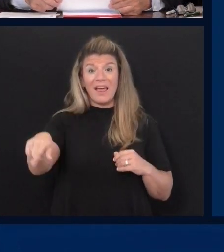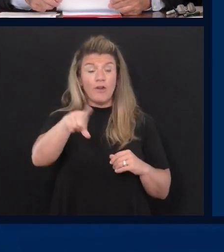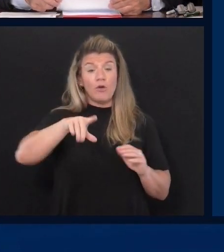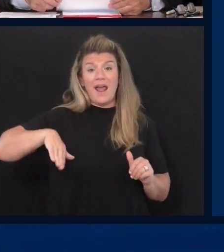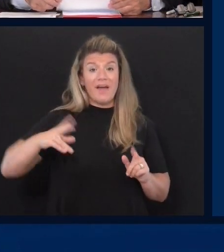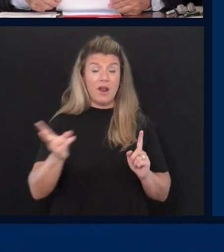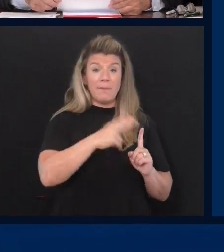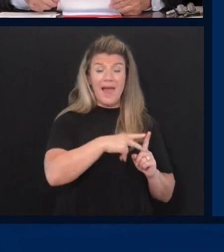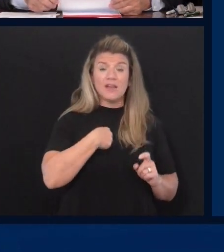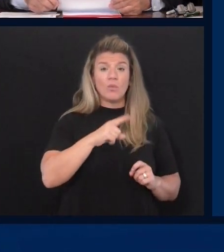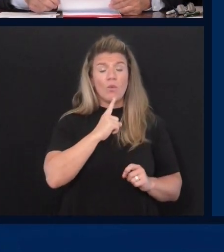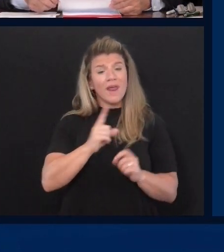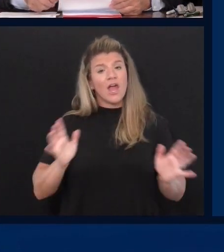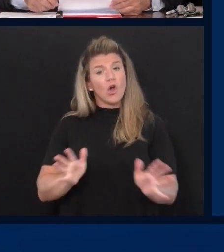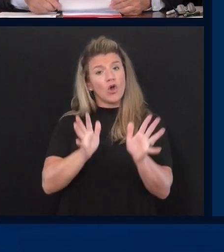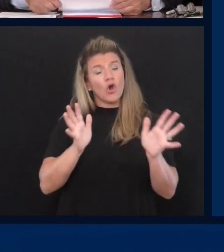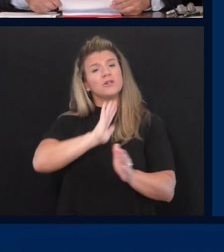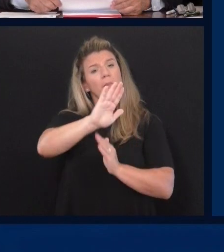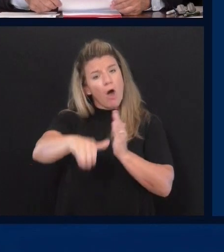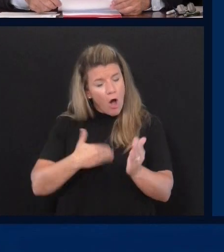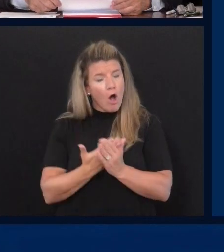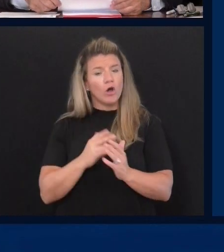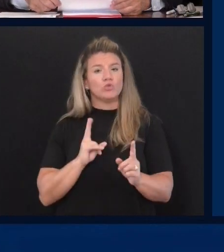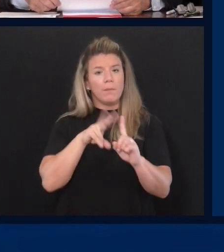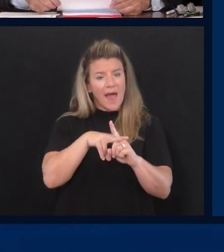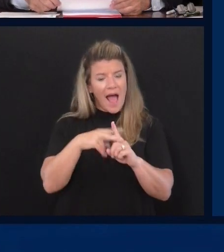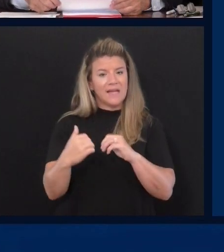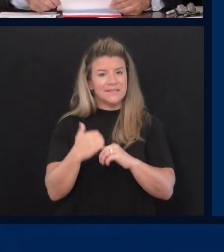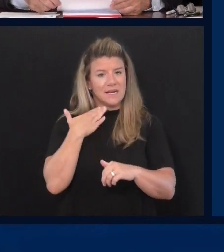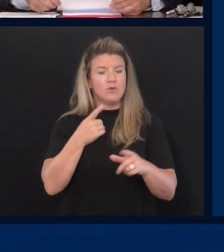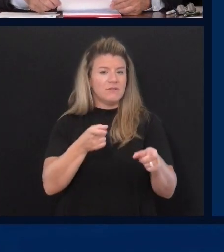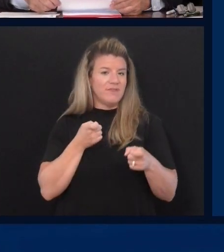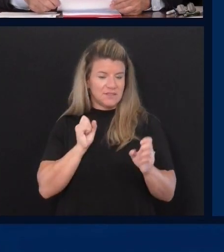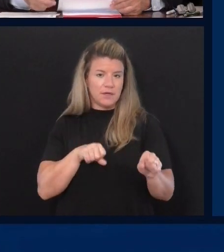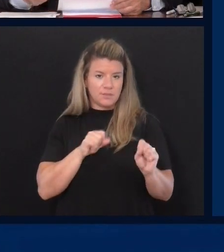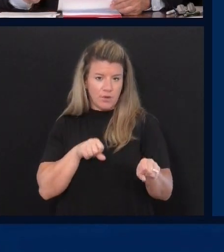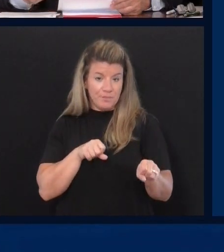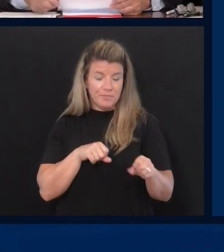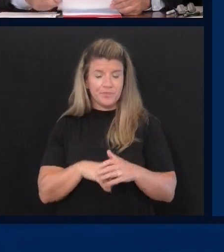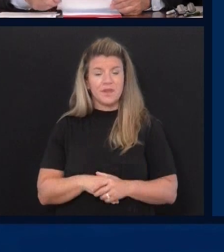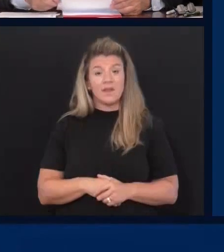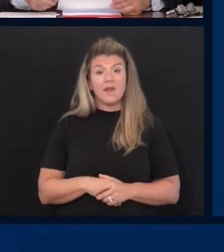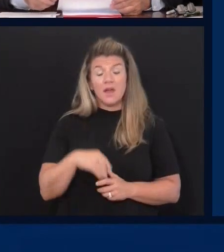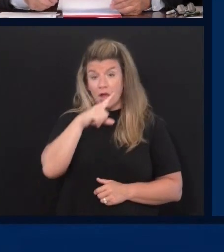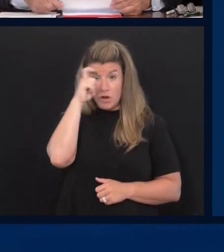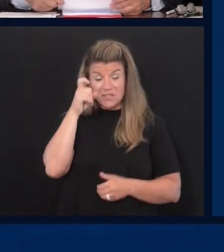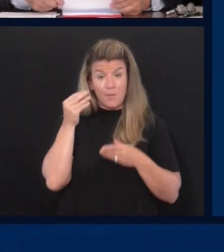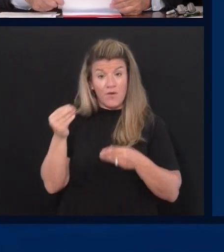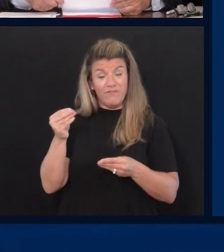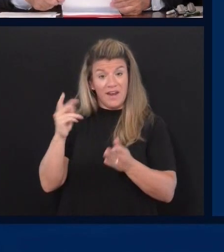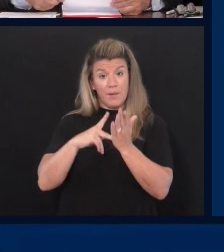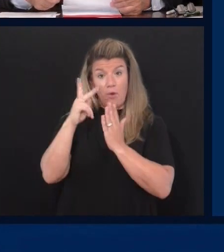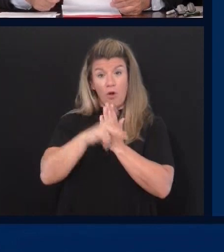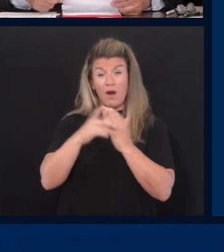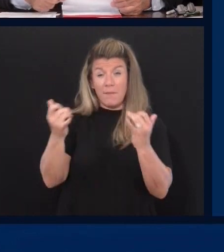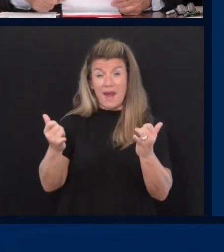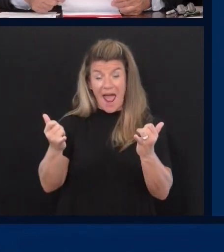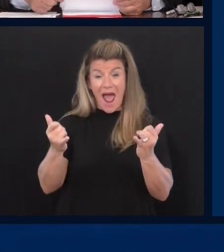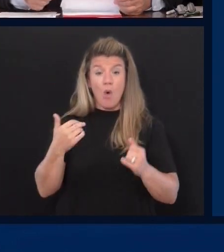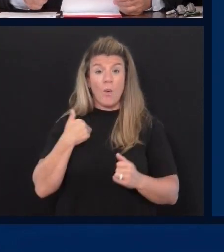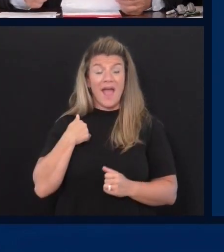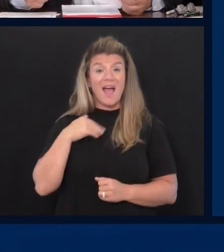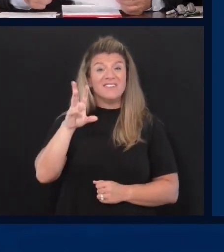businesses as fast as we possibly can. I want to remind everybody that now we've backed up a little bit and we've